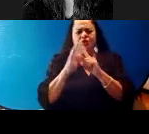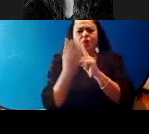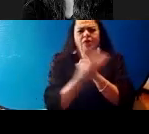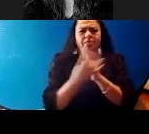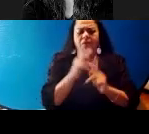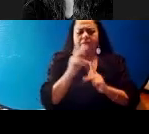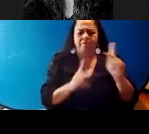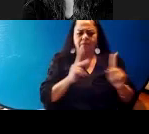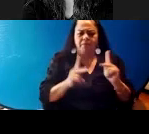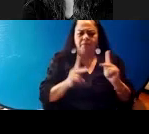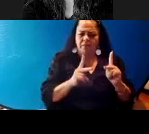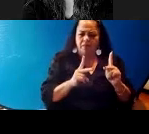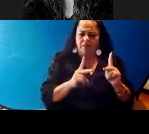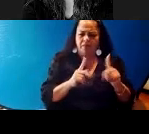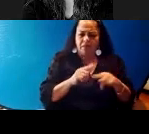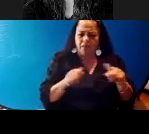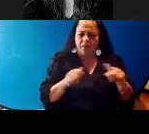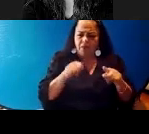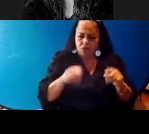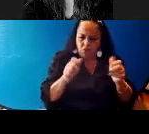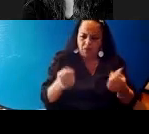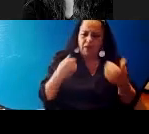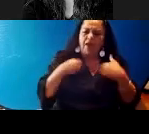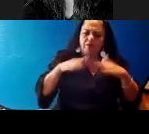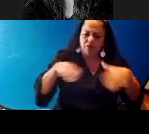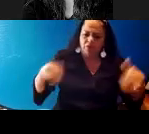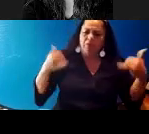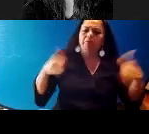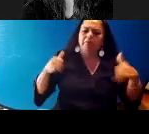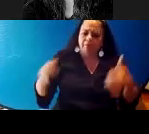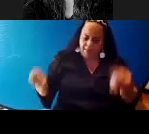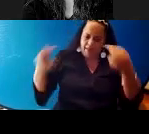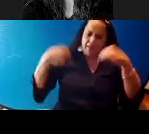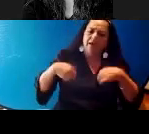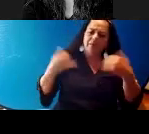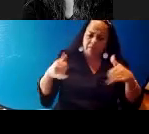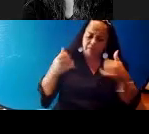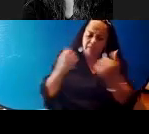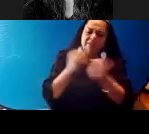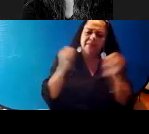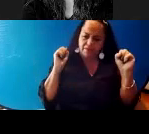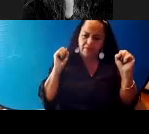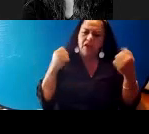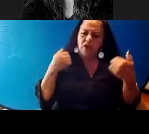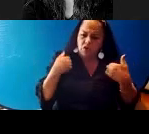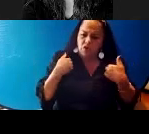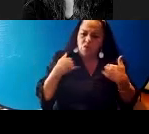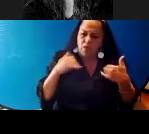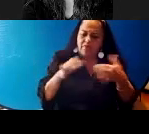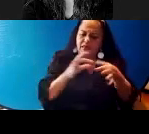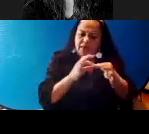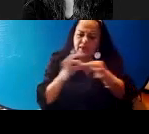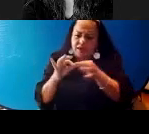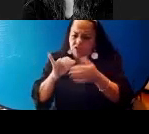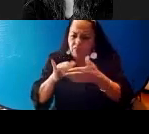up time for you to have your children come stay, a play area where they could play safely and you can still have that, like foster that connection and that